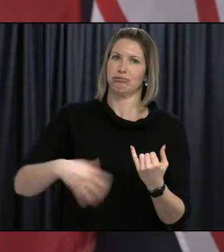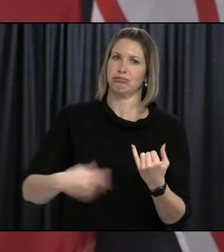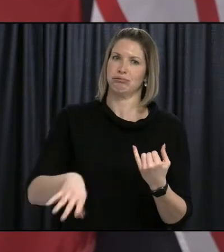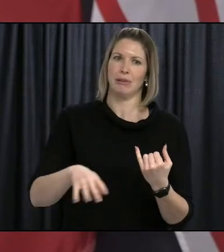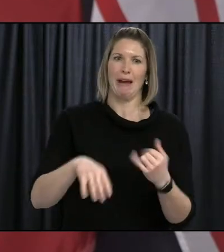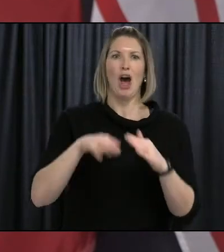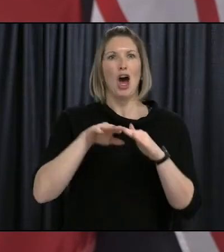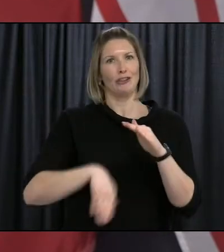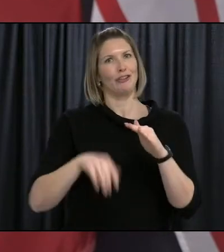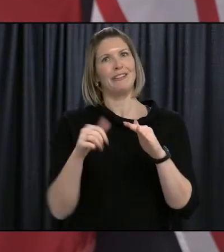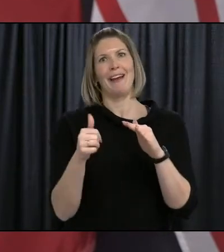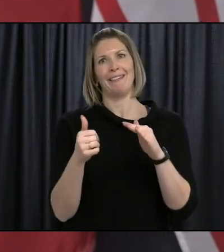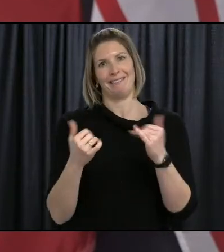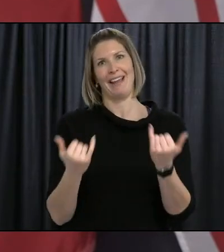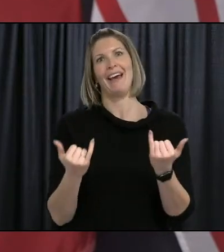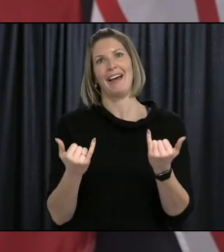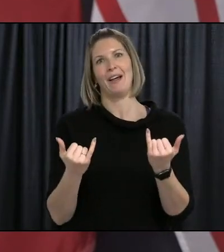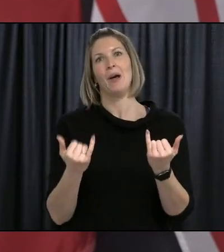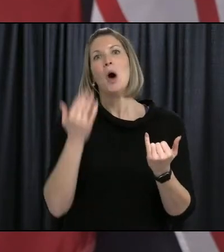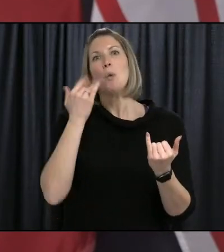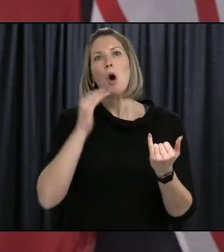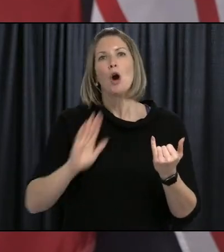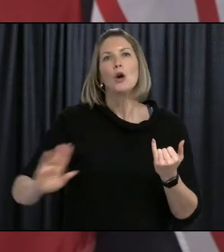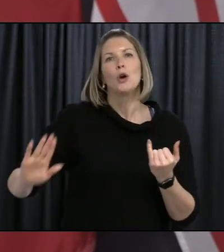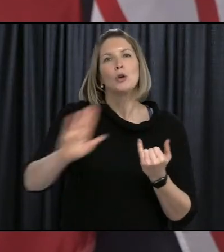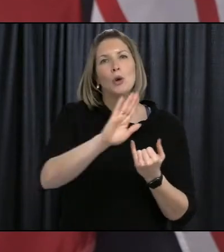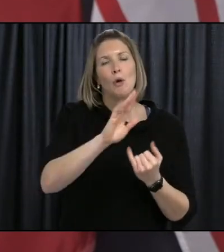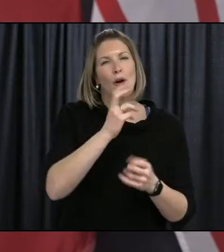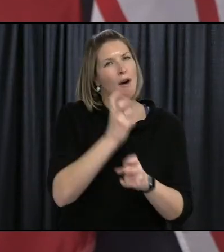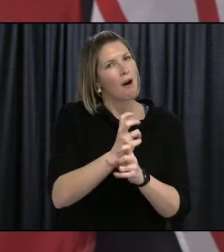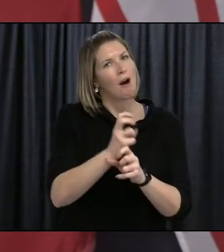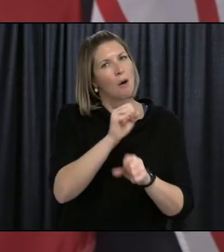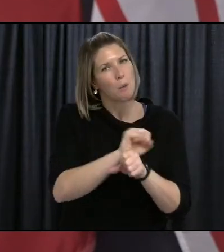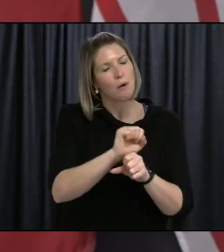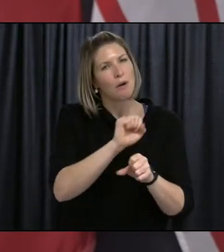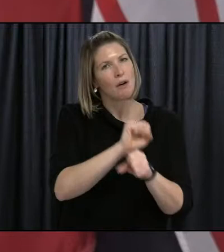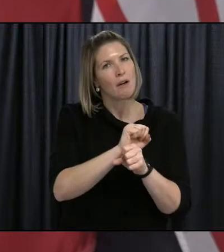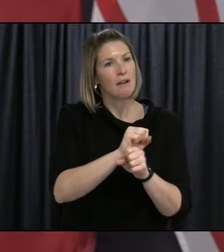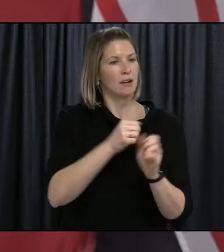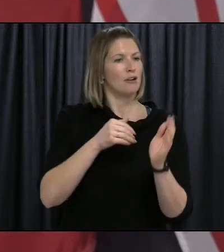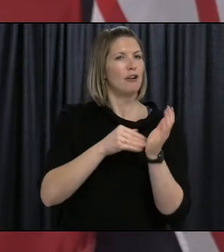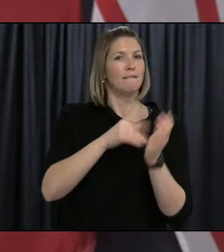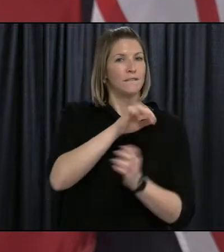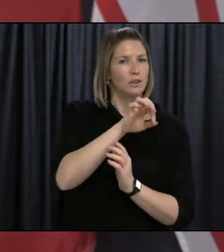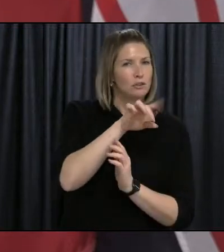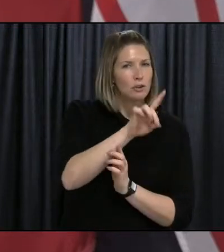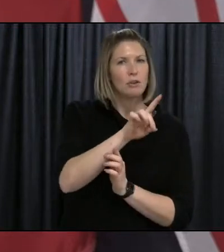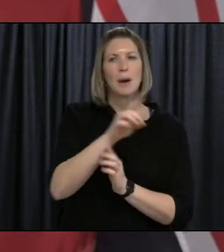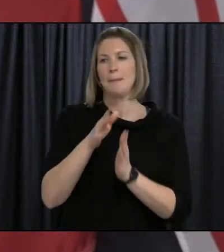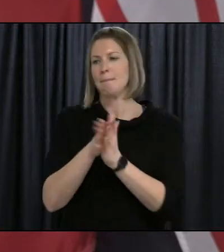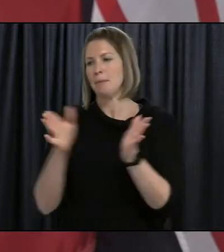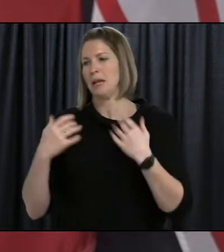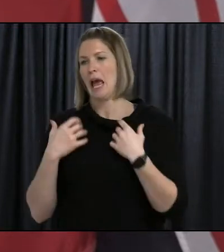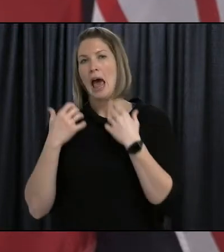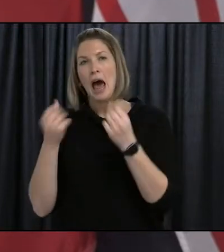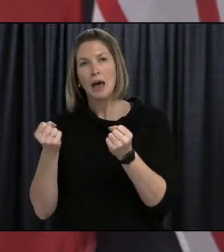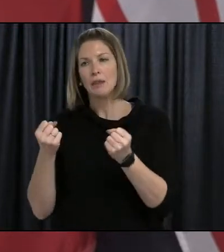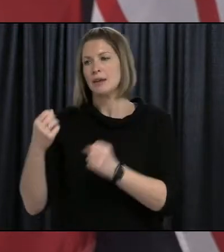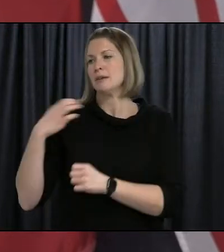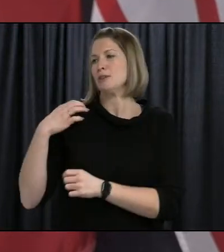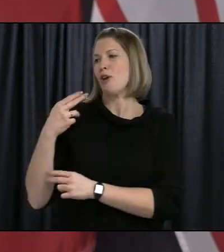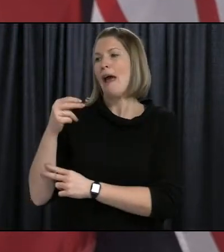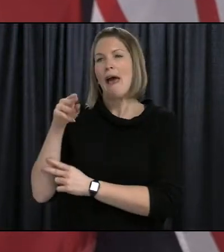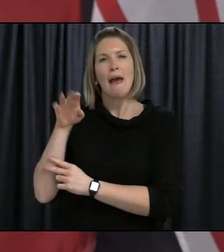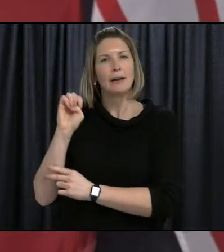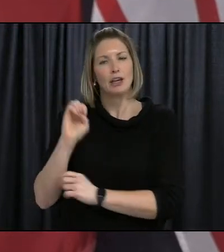your hard work and respect for the medical advice from Dr. Fitzgerald, Minister Haggie, and everyone at Public Health. As we look across